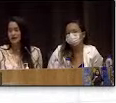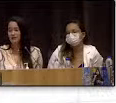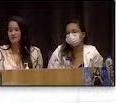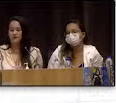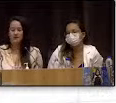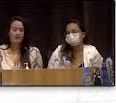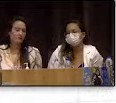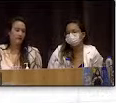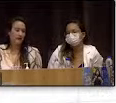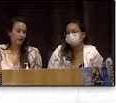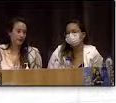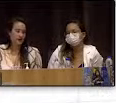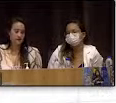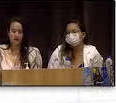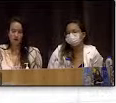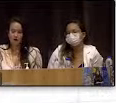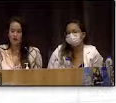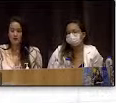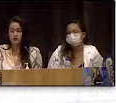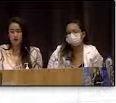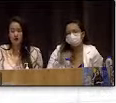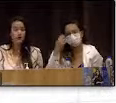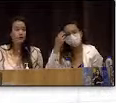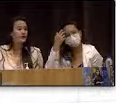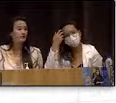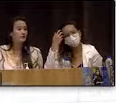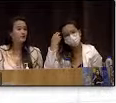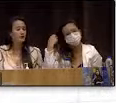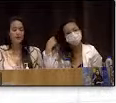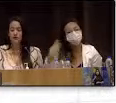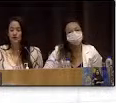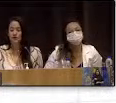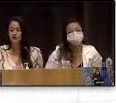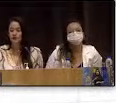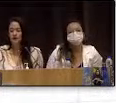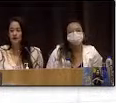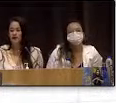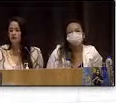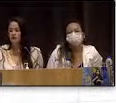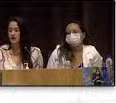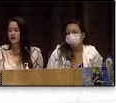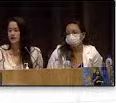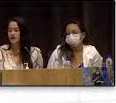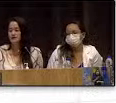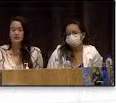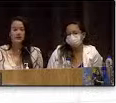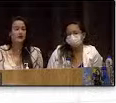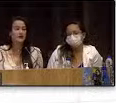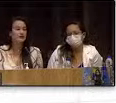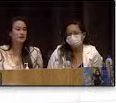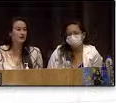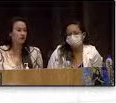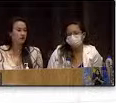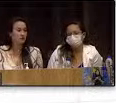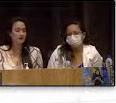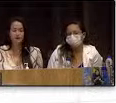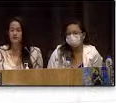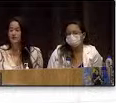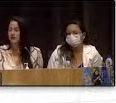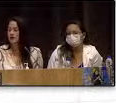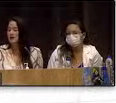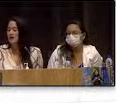deaths, the week where we had the most number of deaths was the